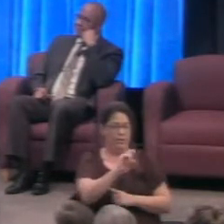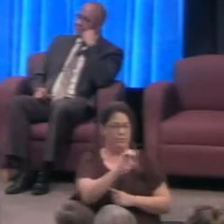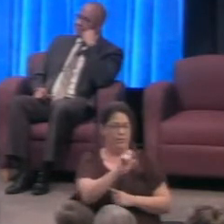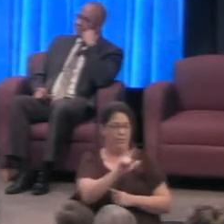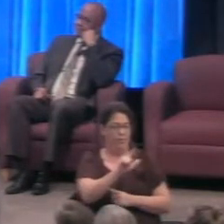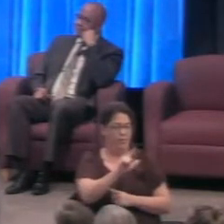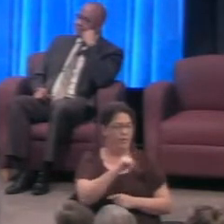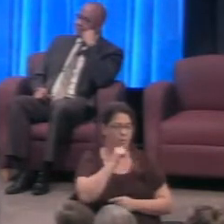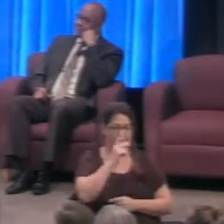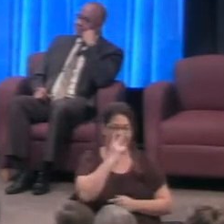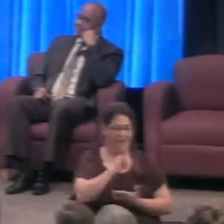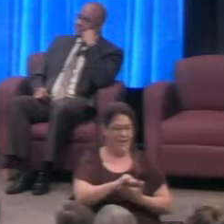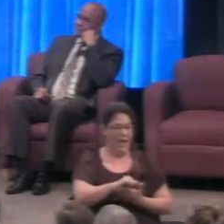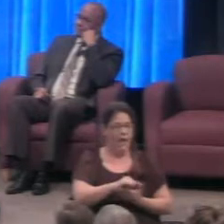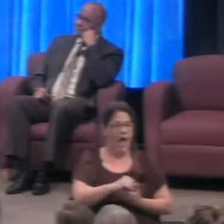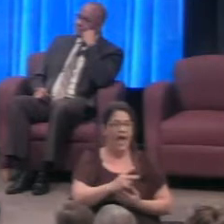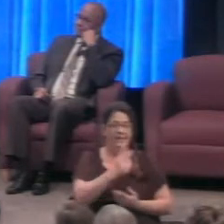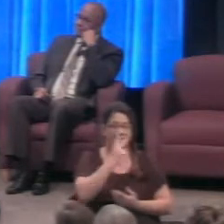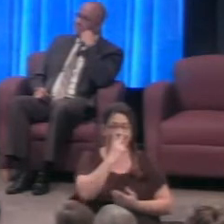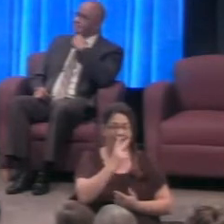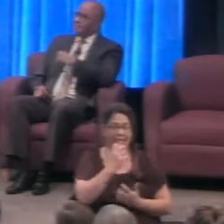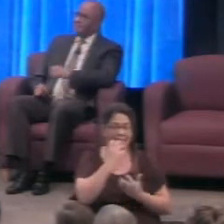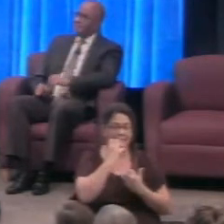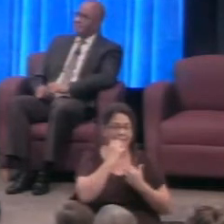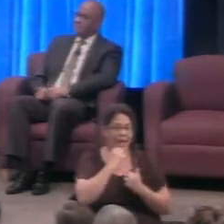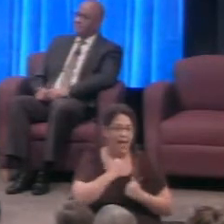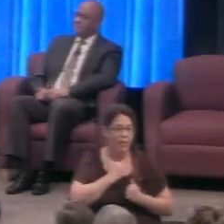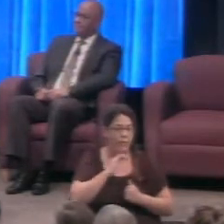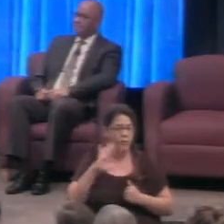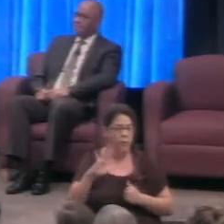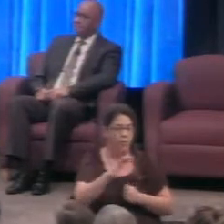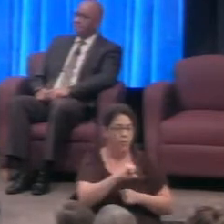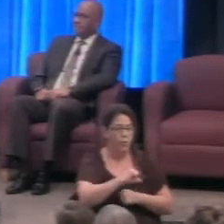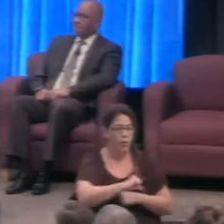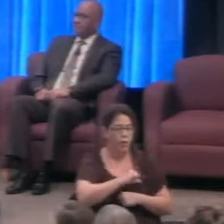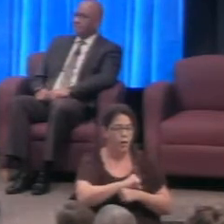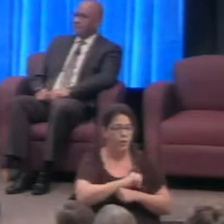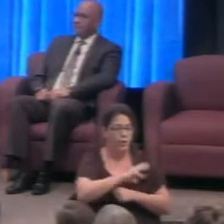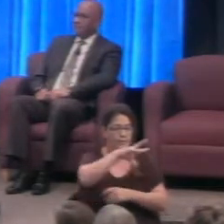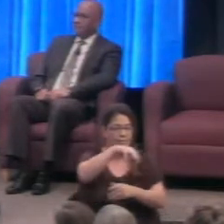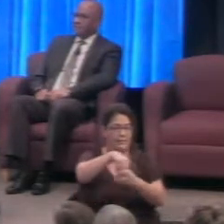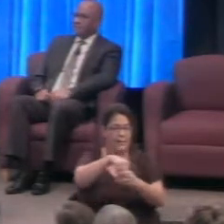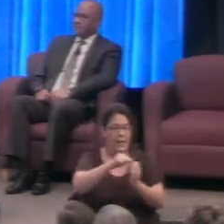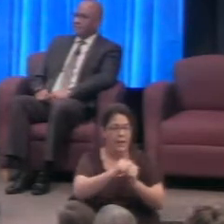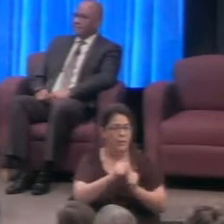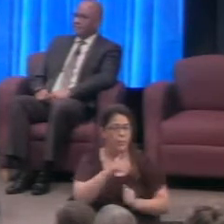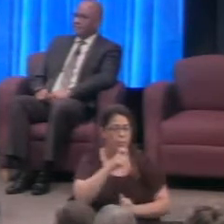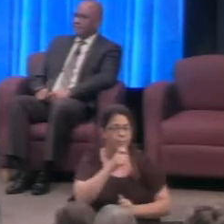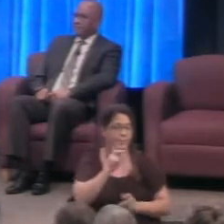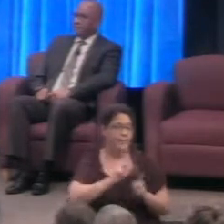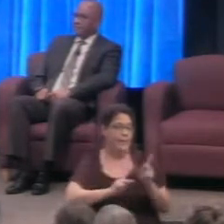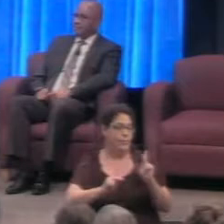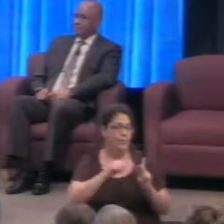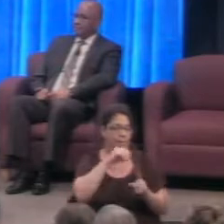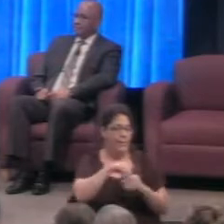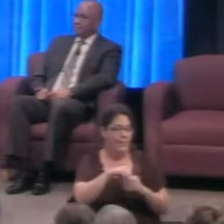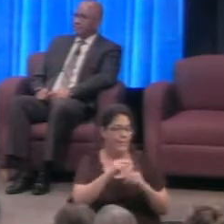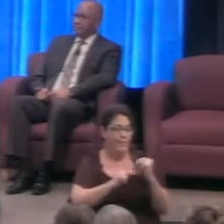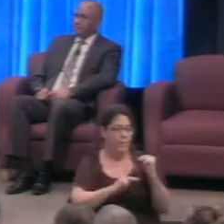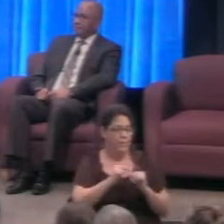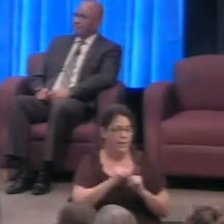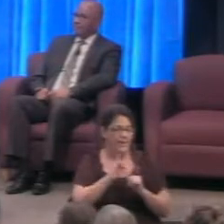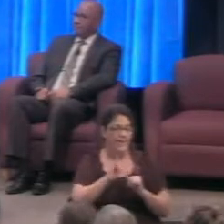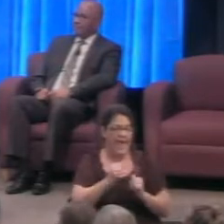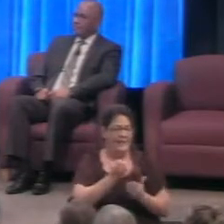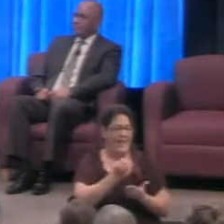is that the entire value that we bring is held in our people. And that's